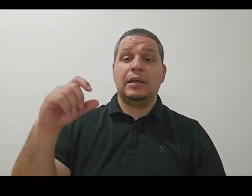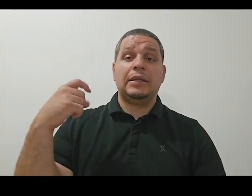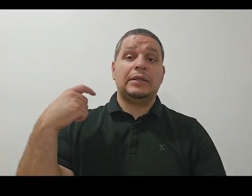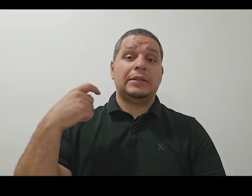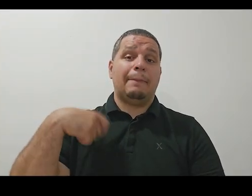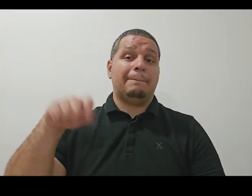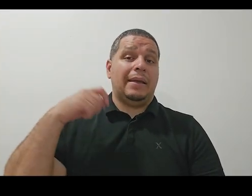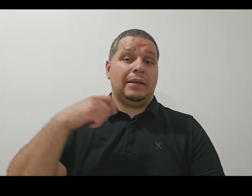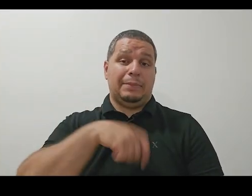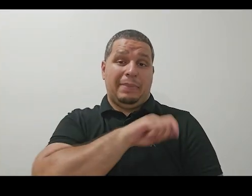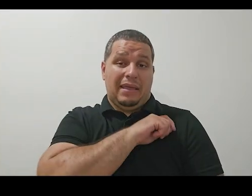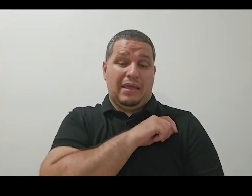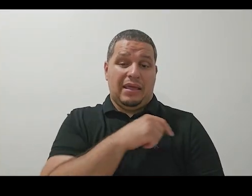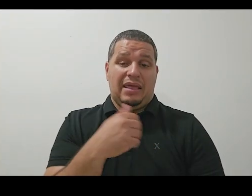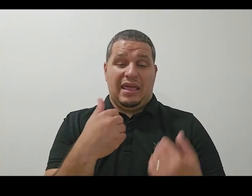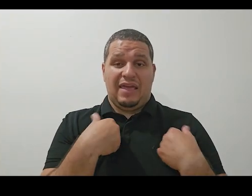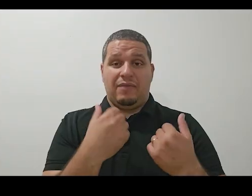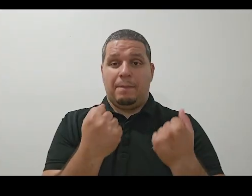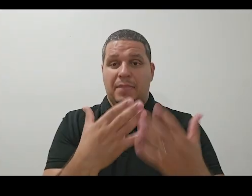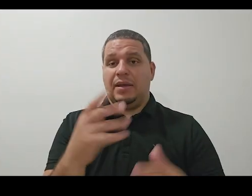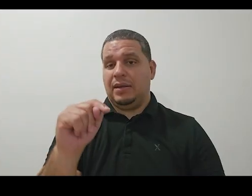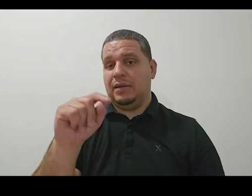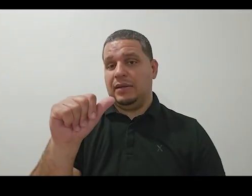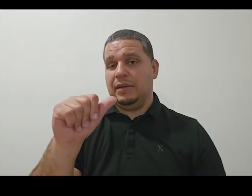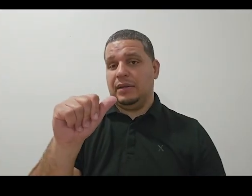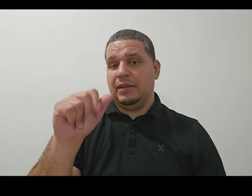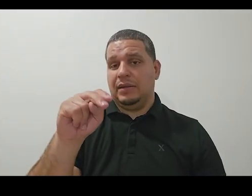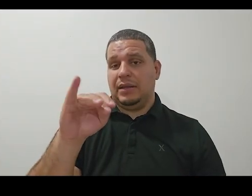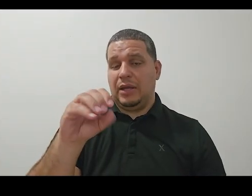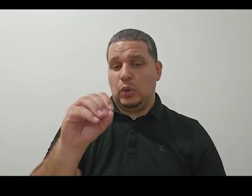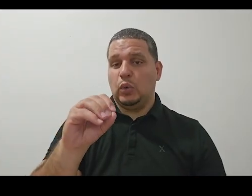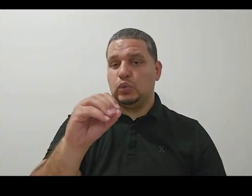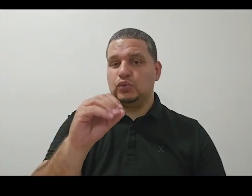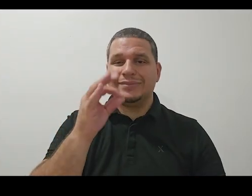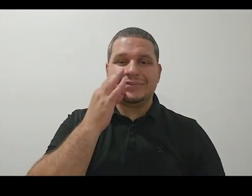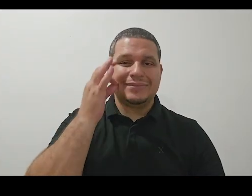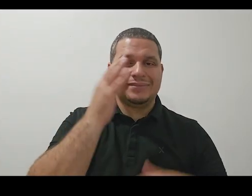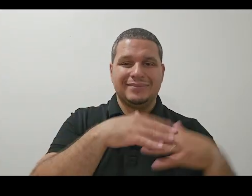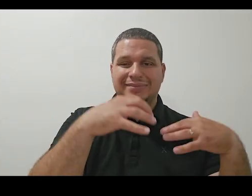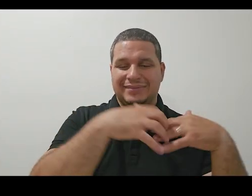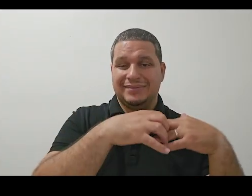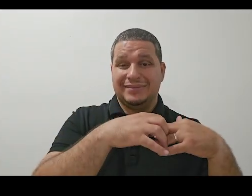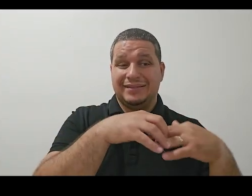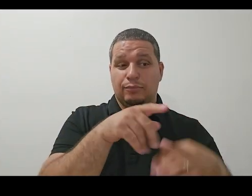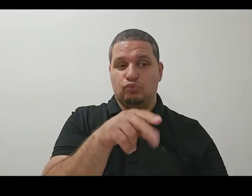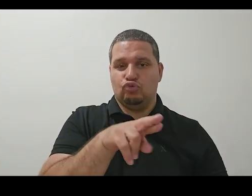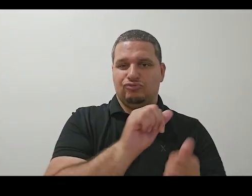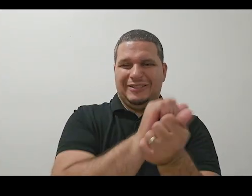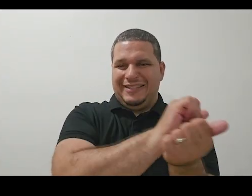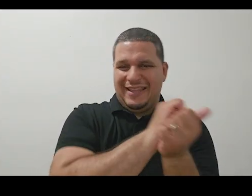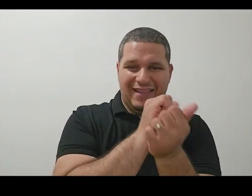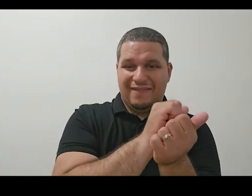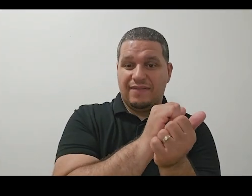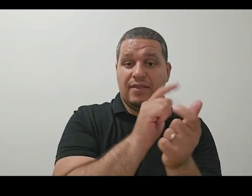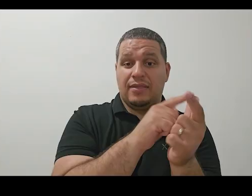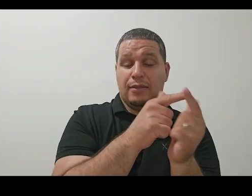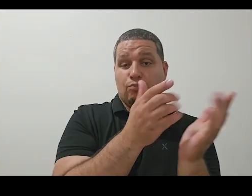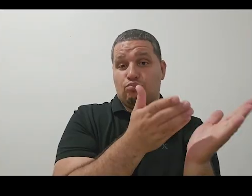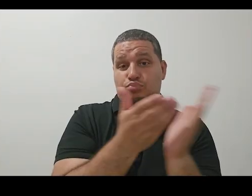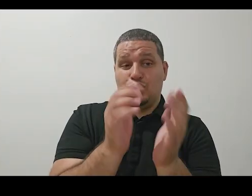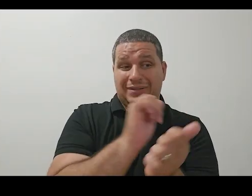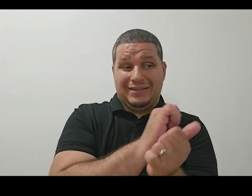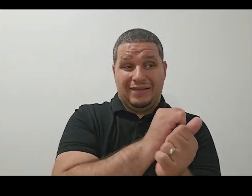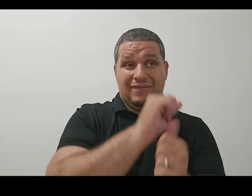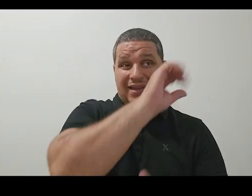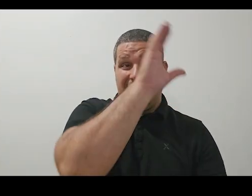Spain had the majority of the Taínos, which are the natives from Puerto Rico, as slaves. And when they brought